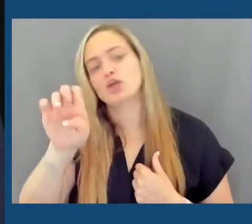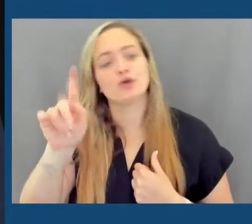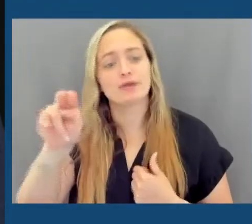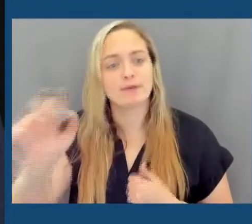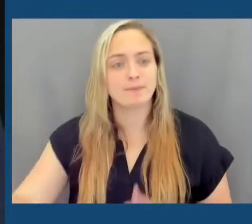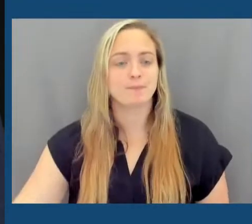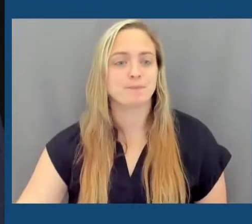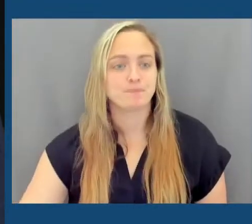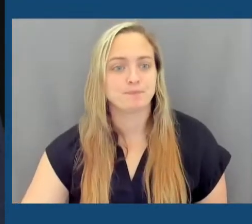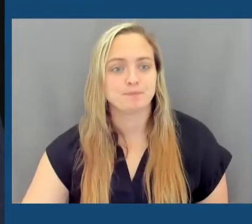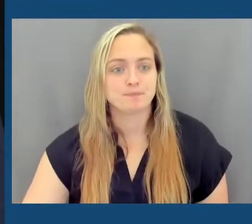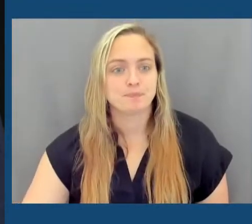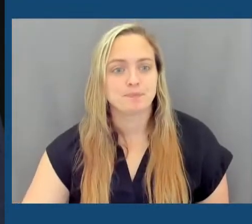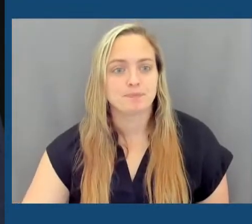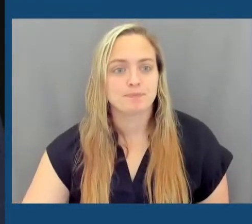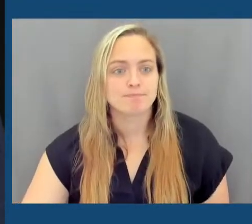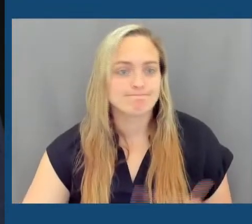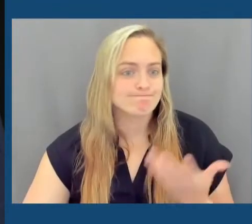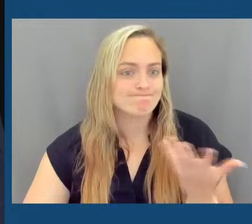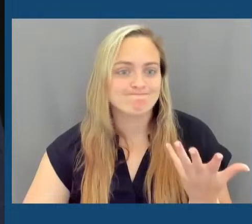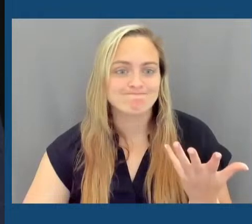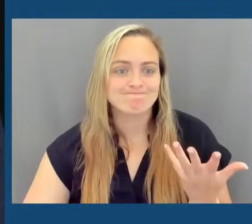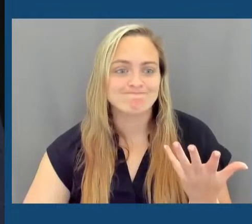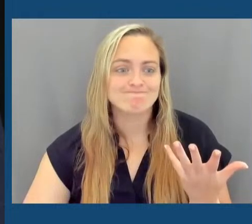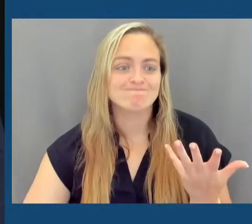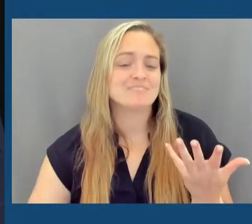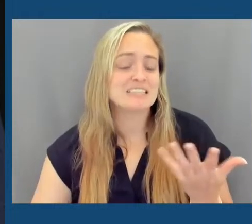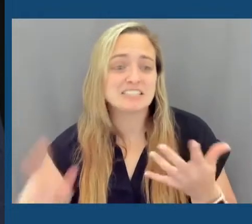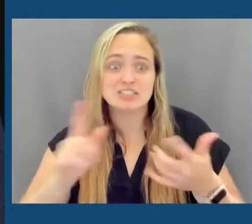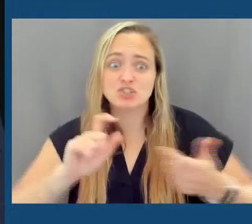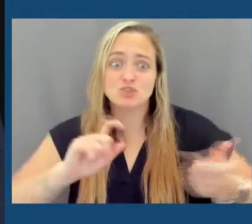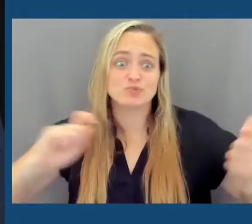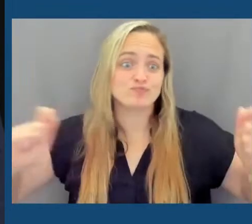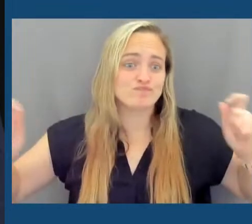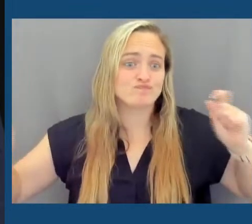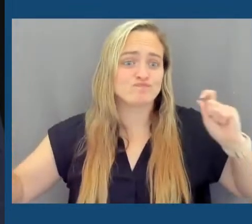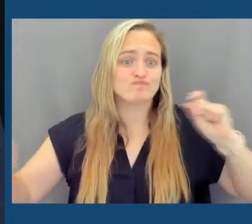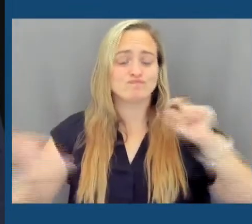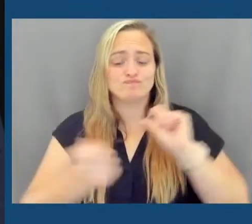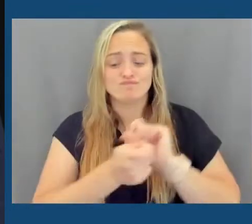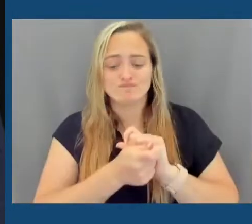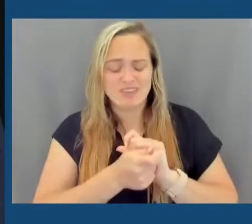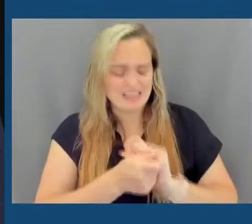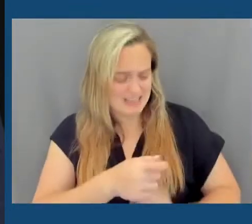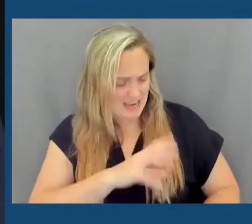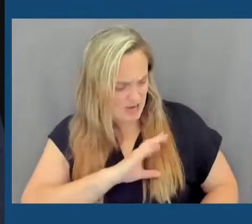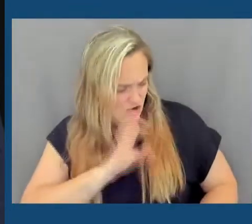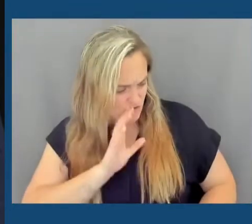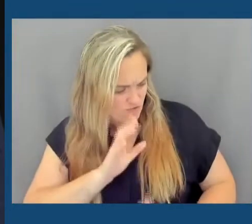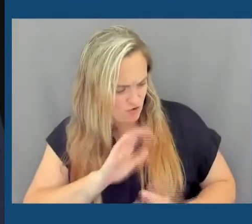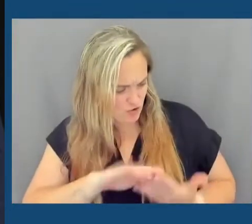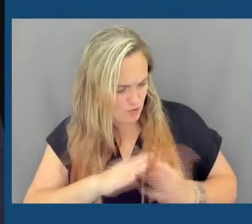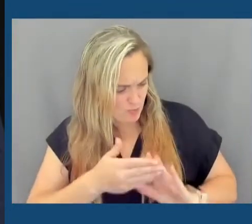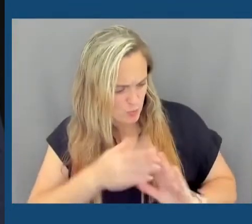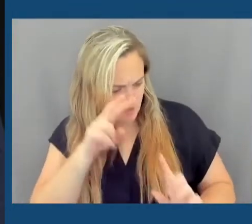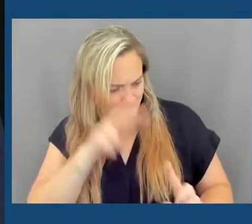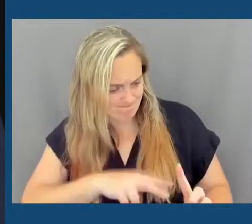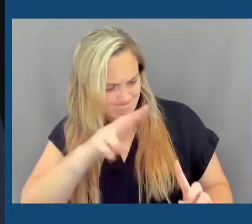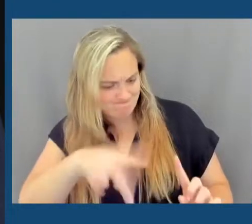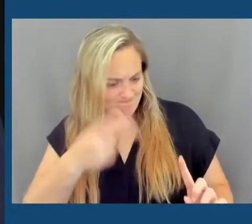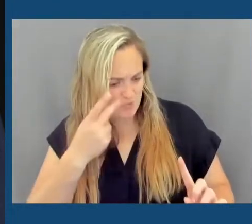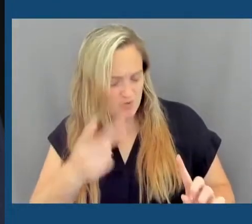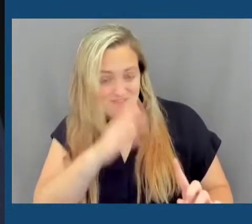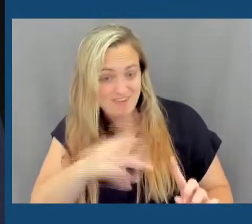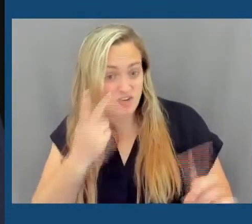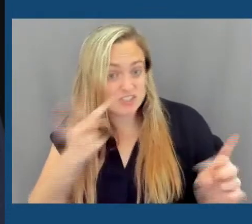This is as significant of a change in the character of a community and a region that we've never seen the likes of in the